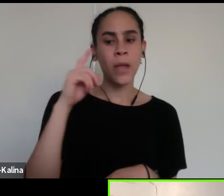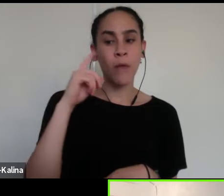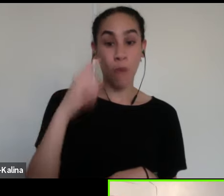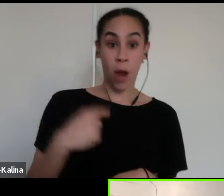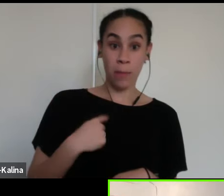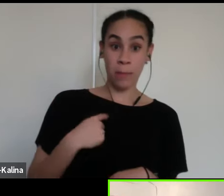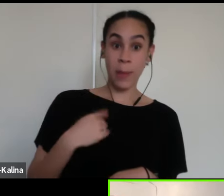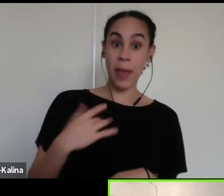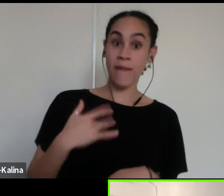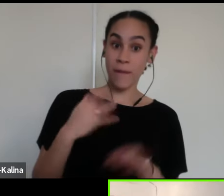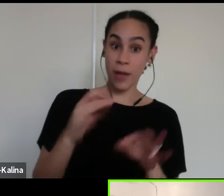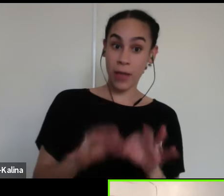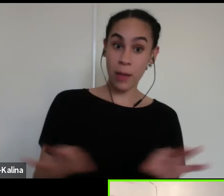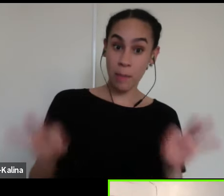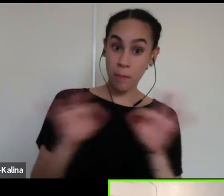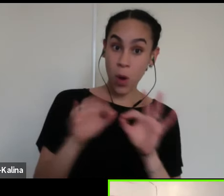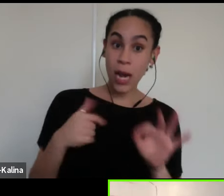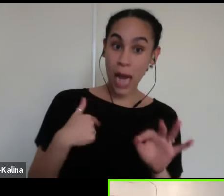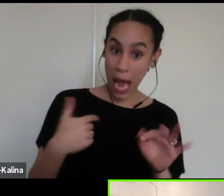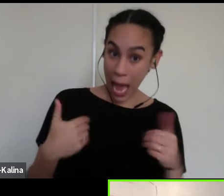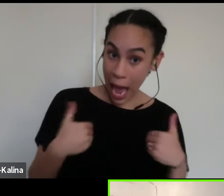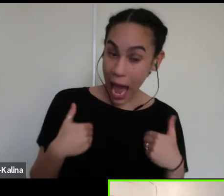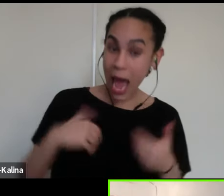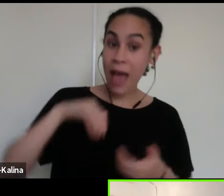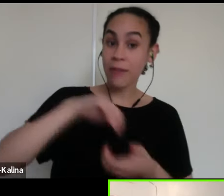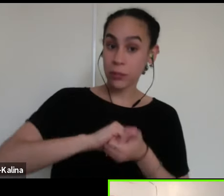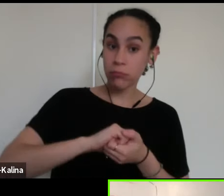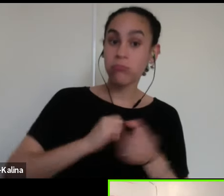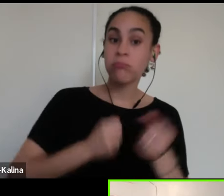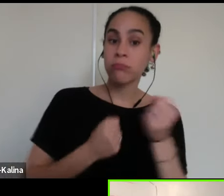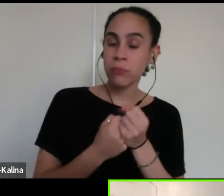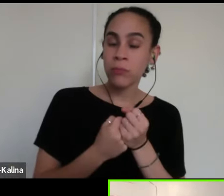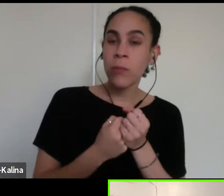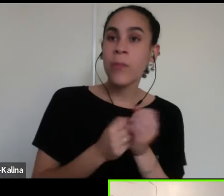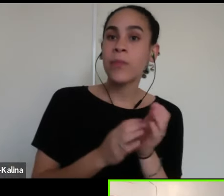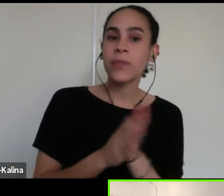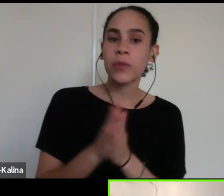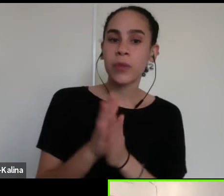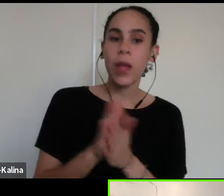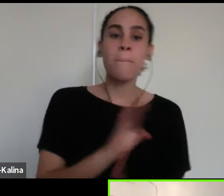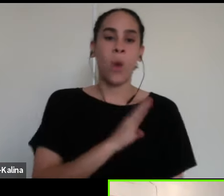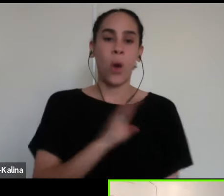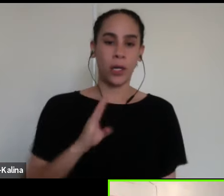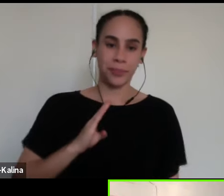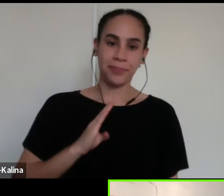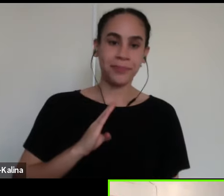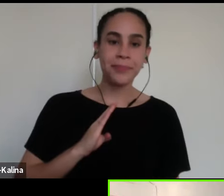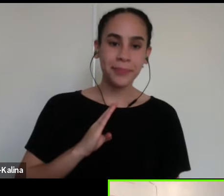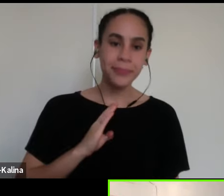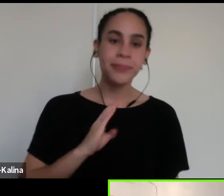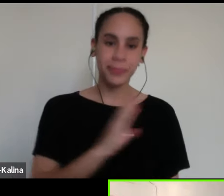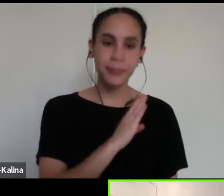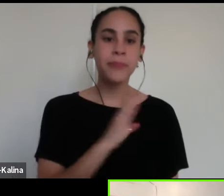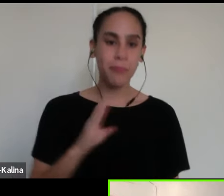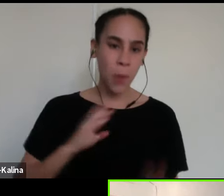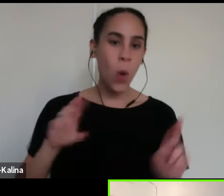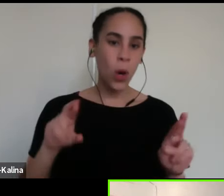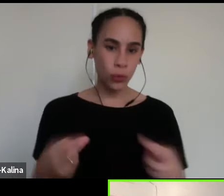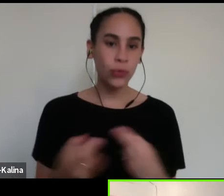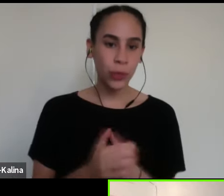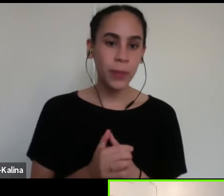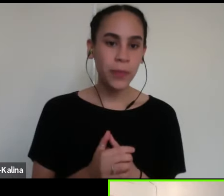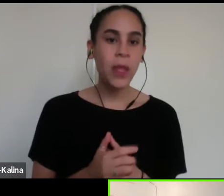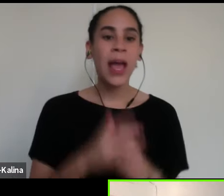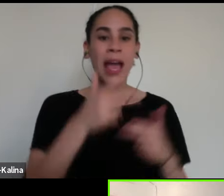have allies is in my at the board level, right? In the boardroom. We have investors.